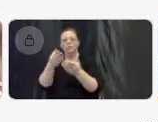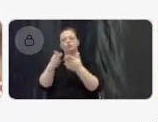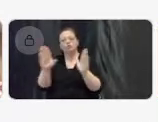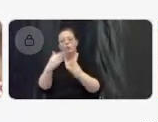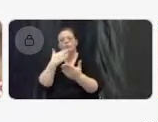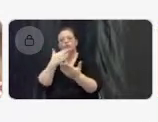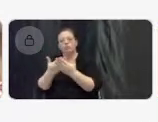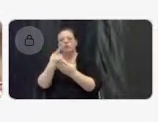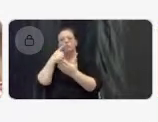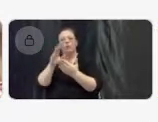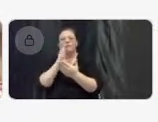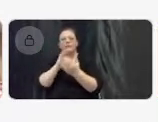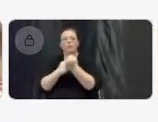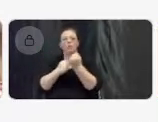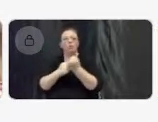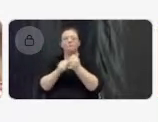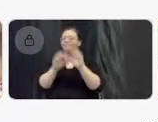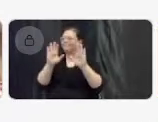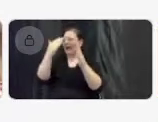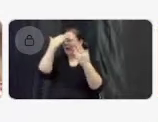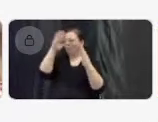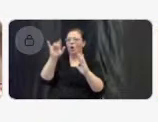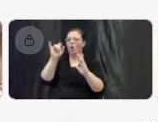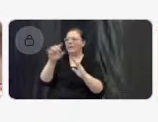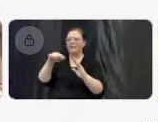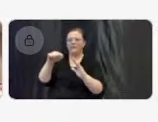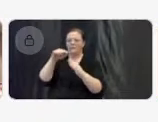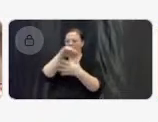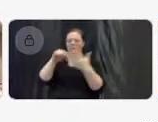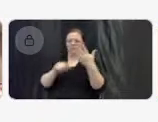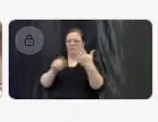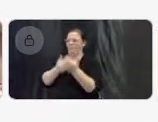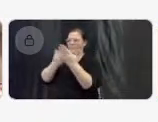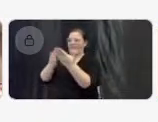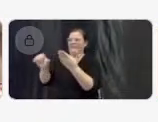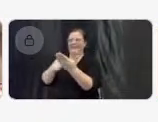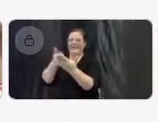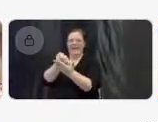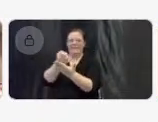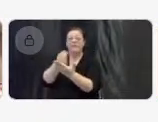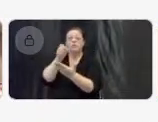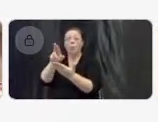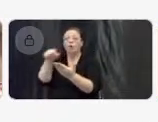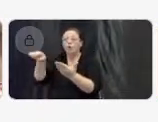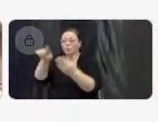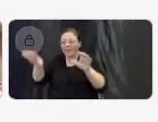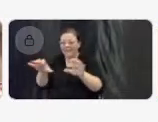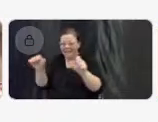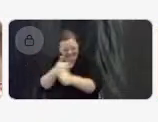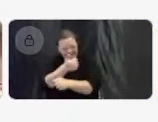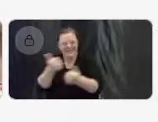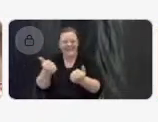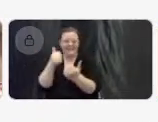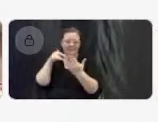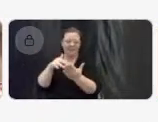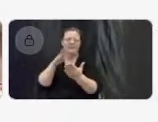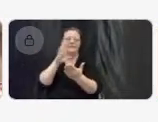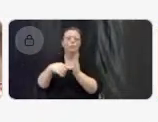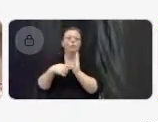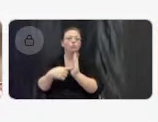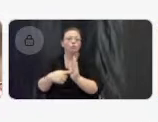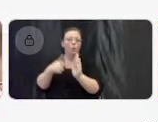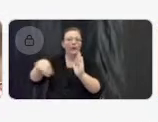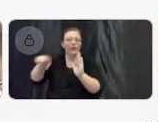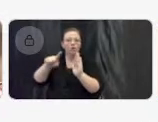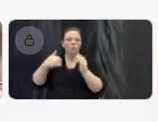promoted. I don't know that you have been presented with any evidence, nor have you conducted any studies that indicate that